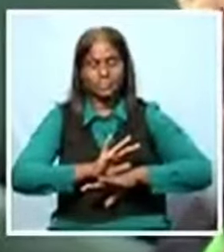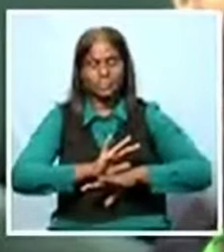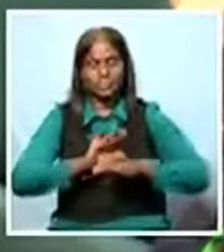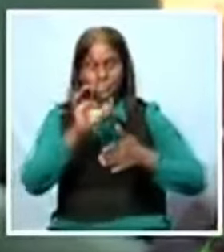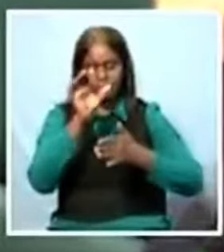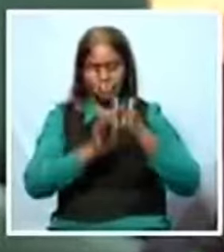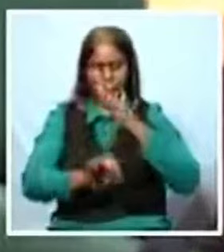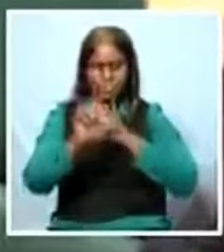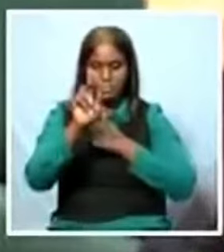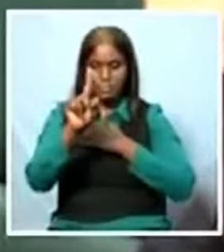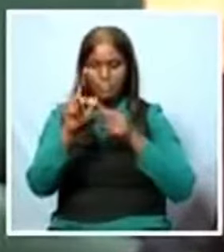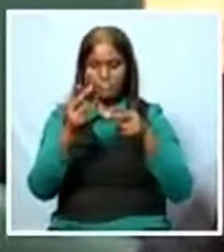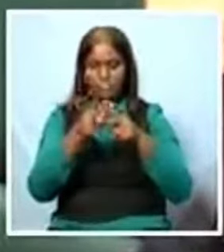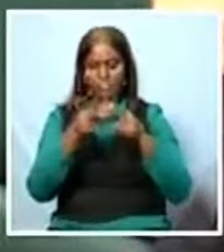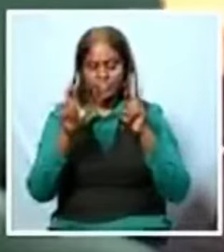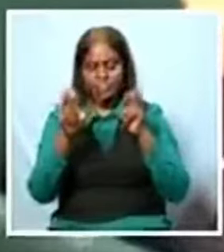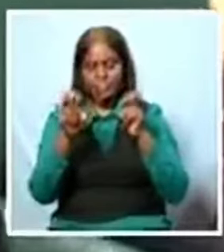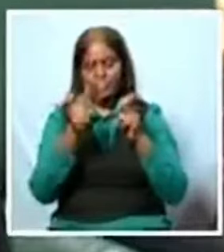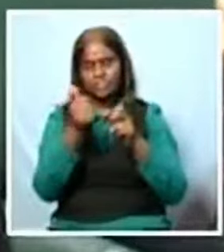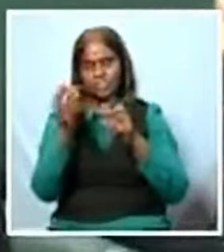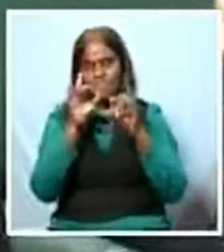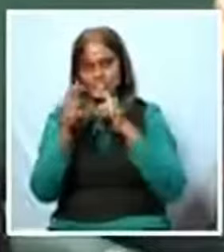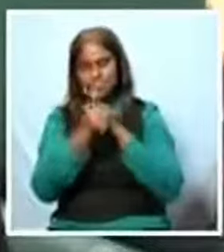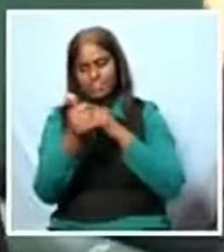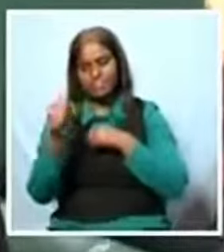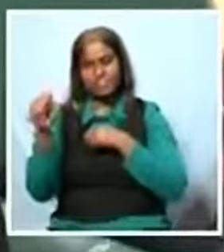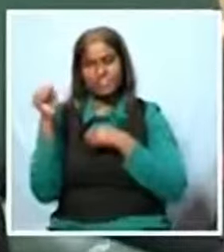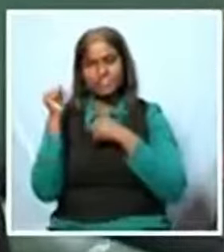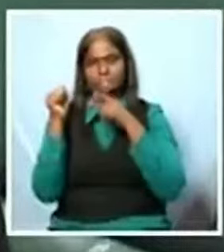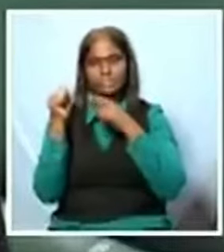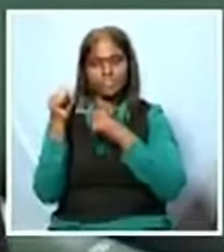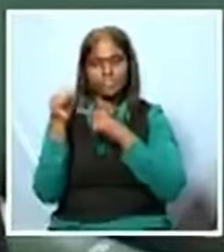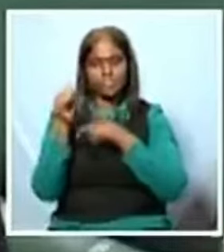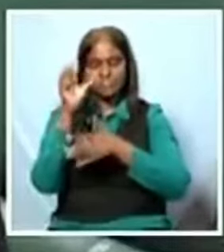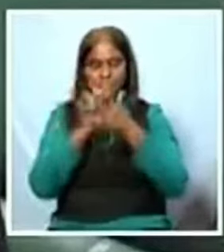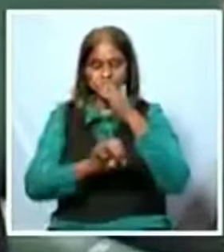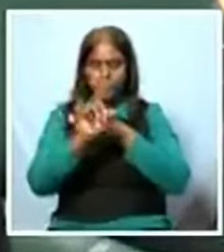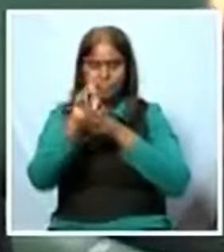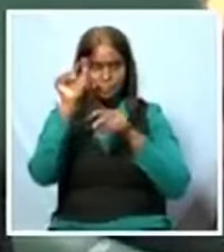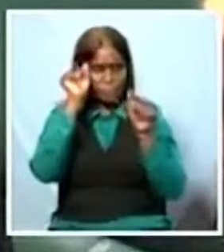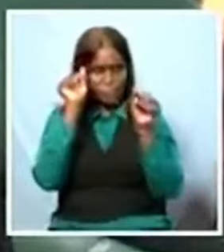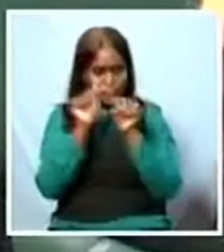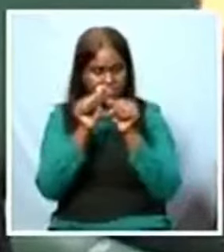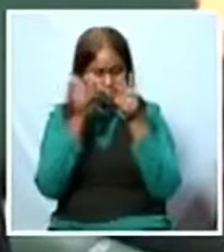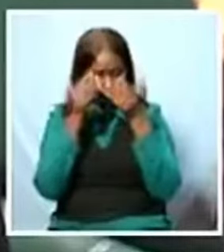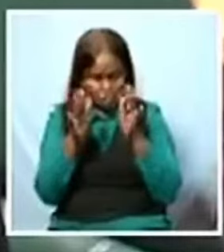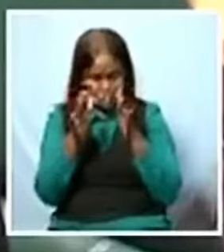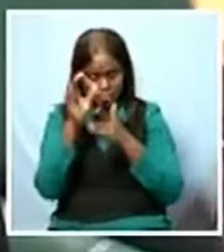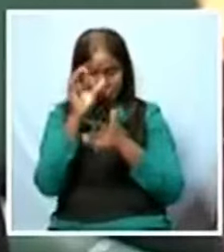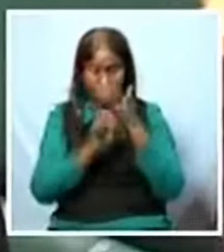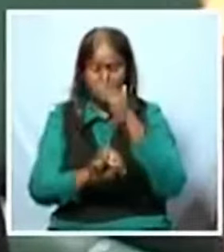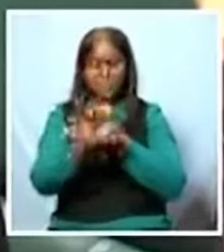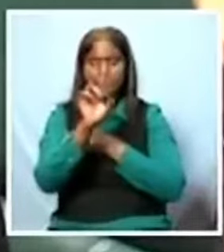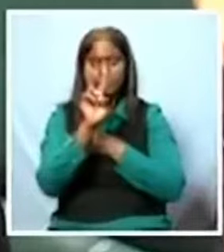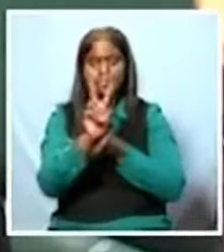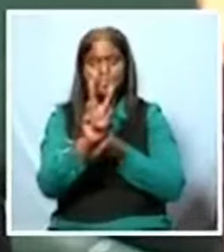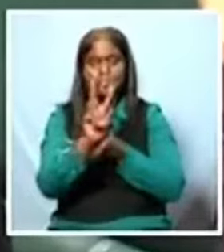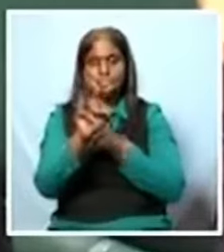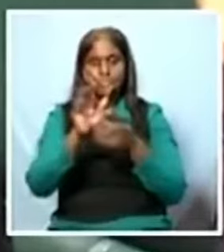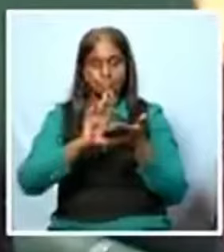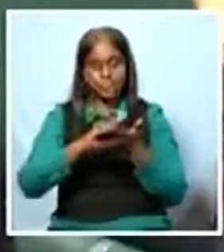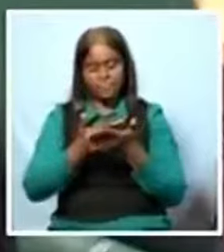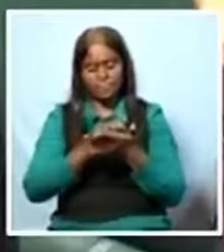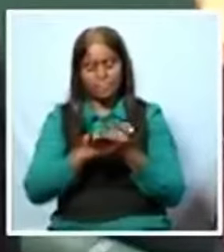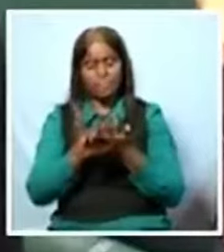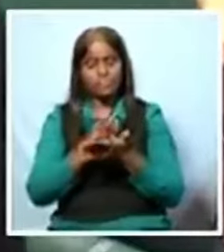Clause 1, short title. Any debate, any objection? Clause 1 is agreed to. Clause 2,